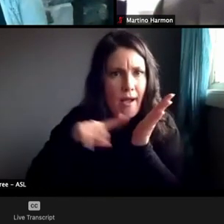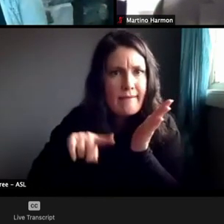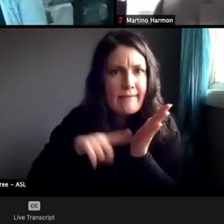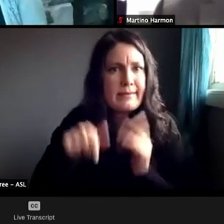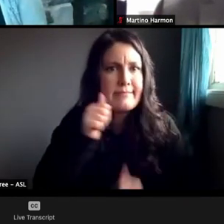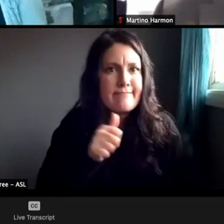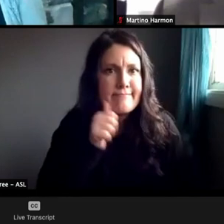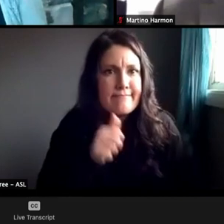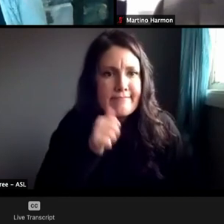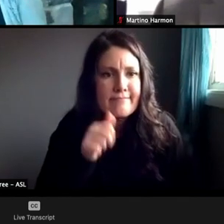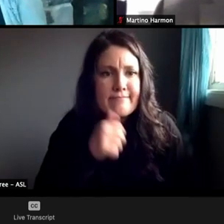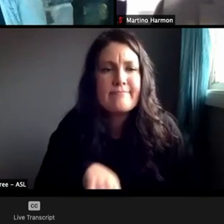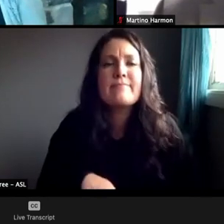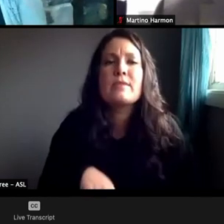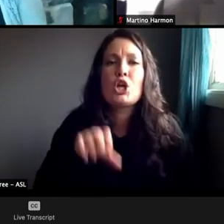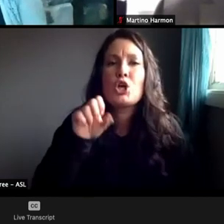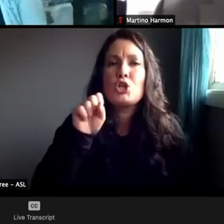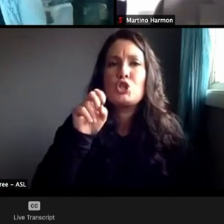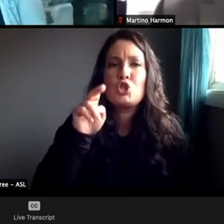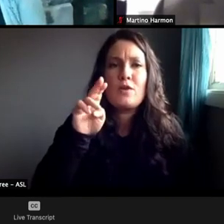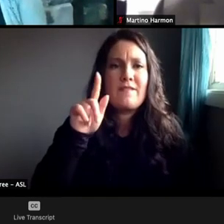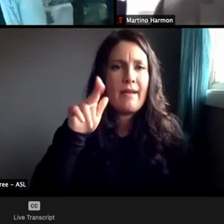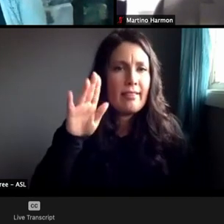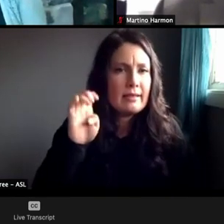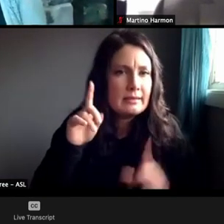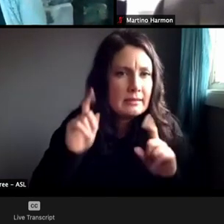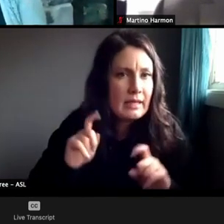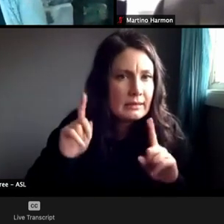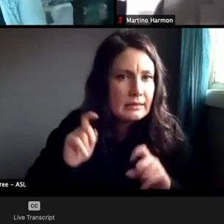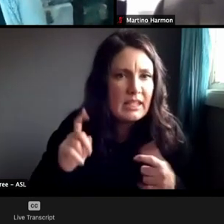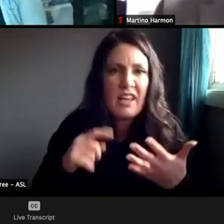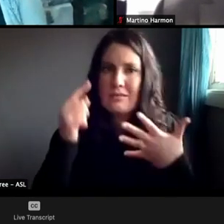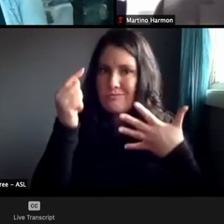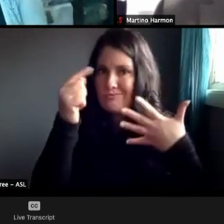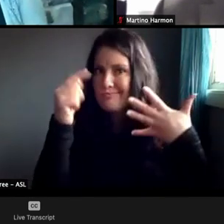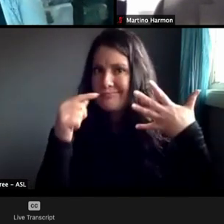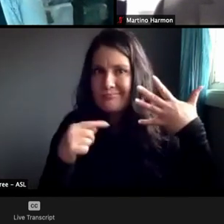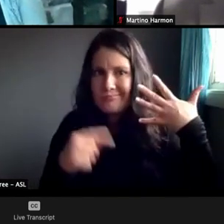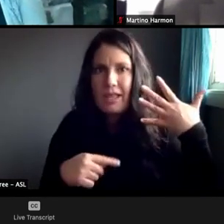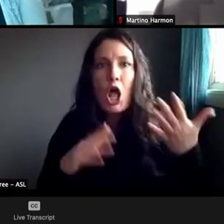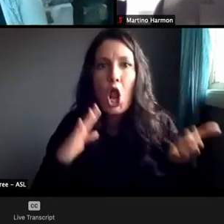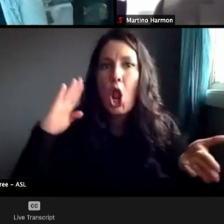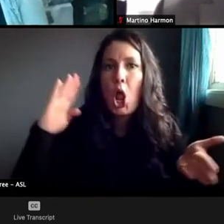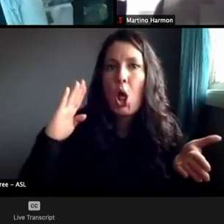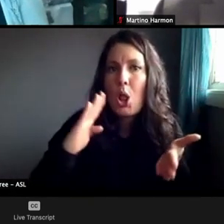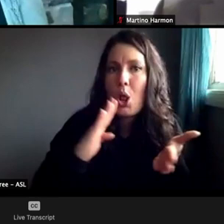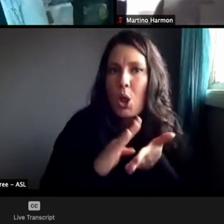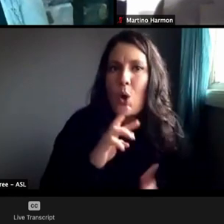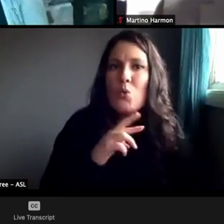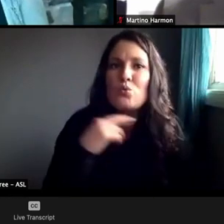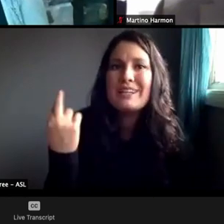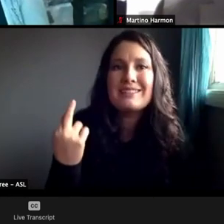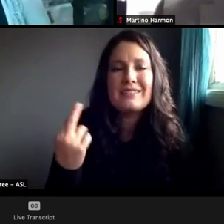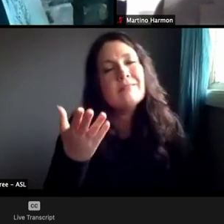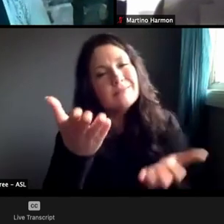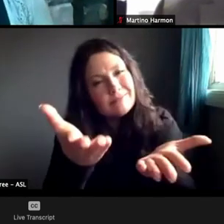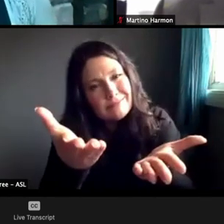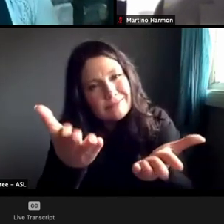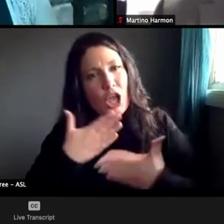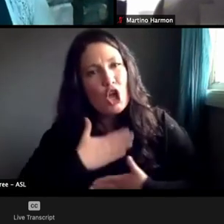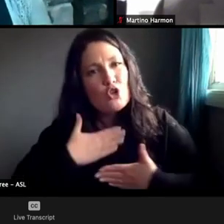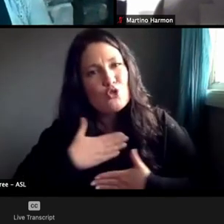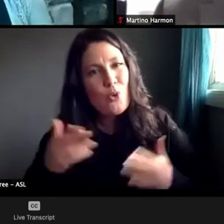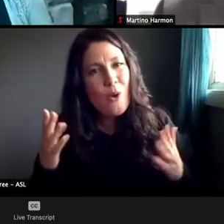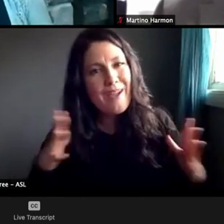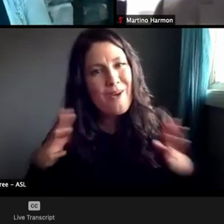This surveillance testing and through these combination of things will lower risk, but also have a good holiday and have